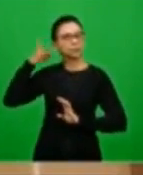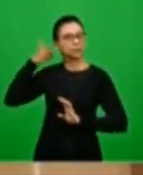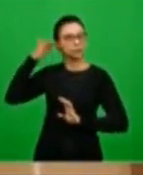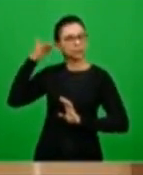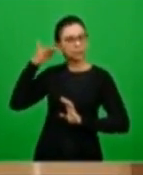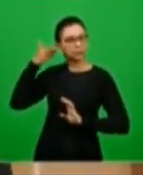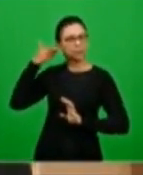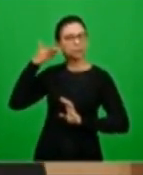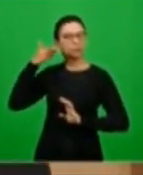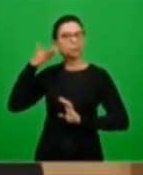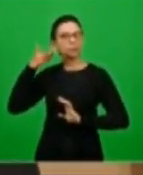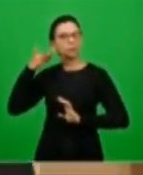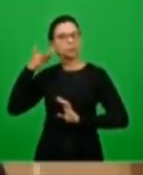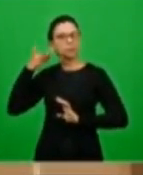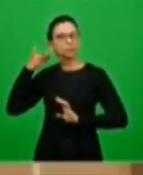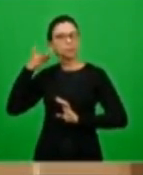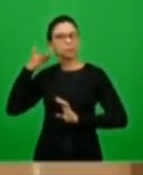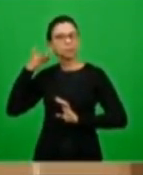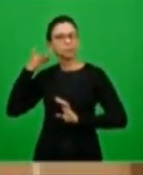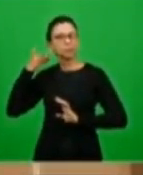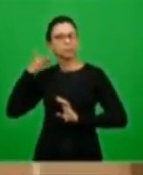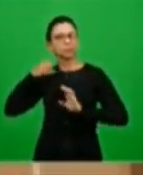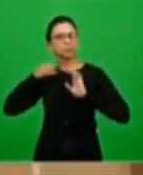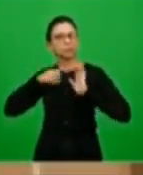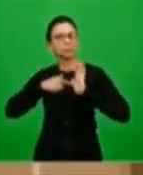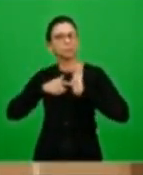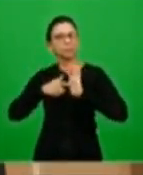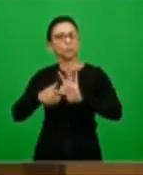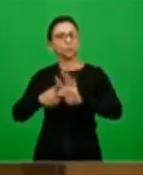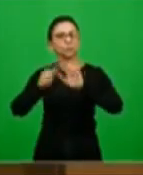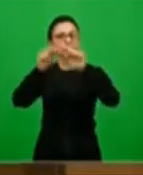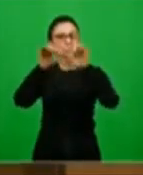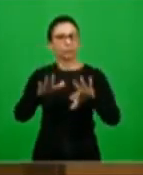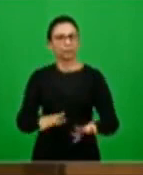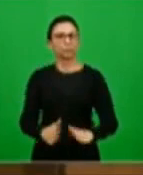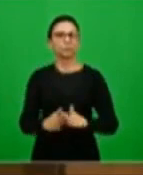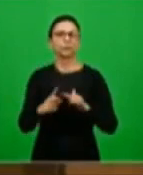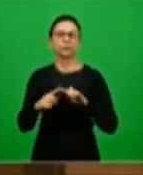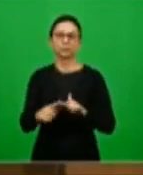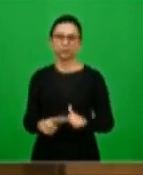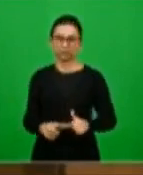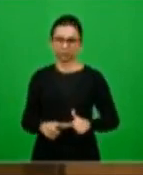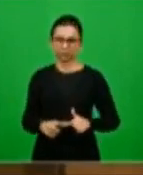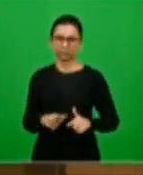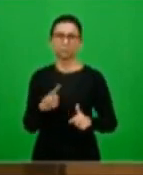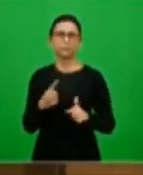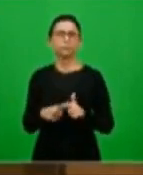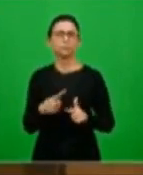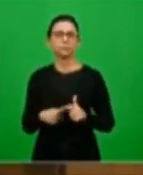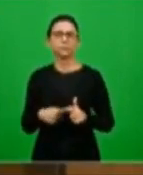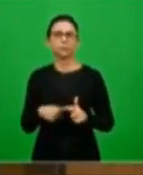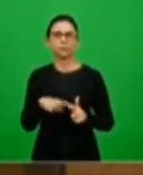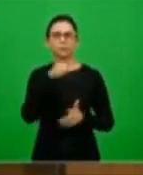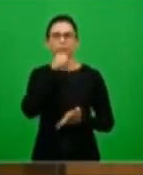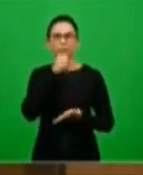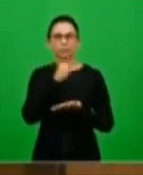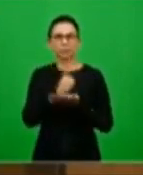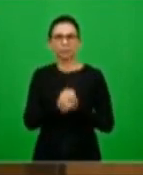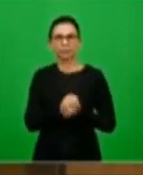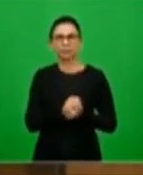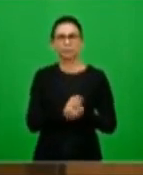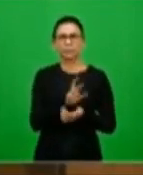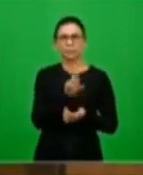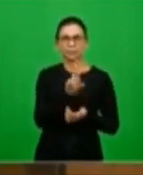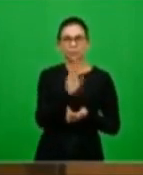the blessings for the church. Why is that? Because in the Old Testament, the pomerang